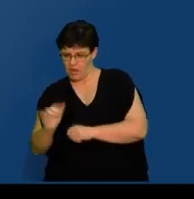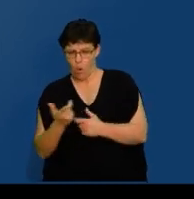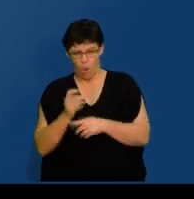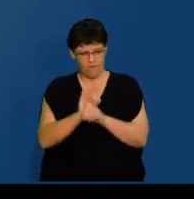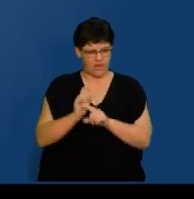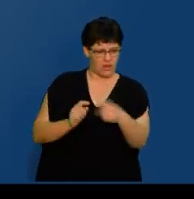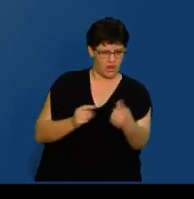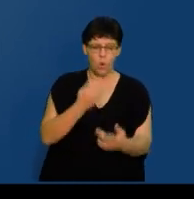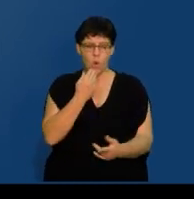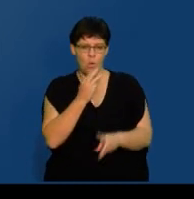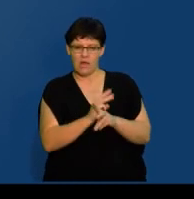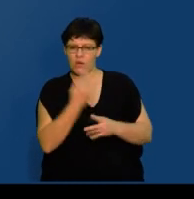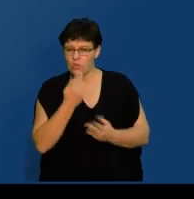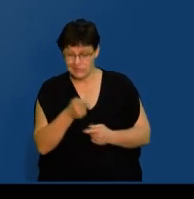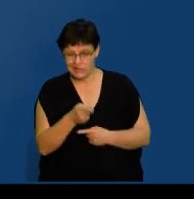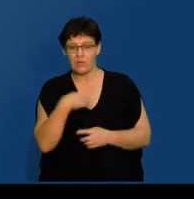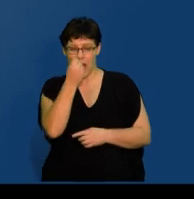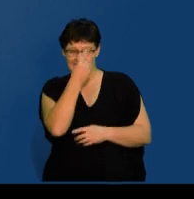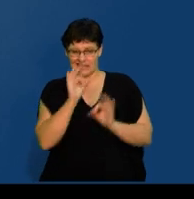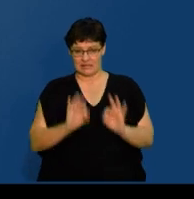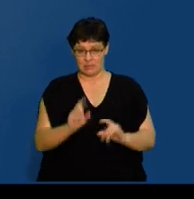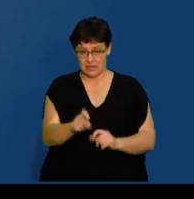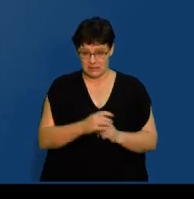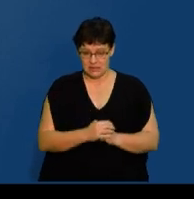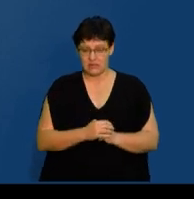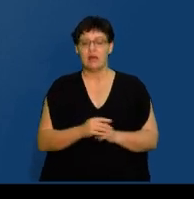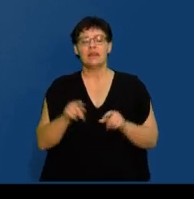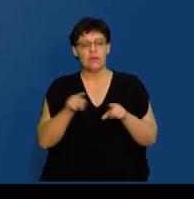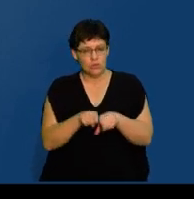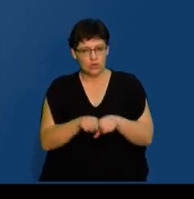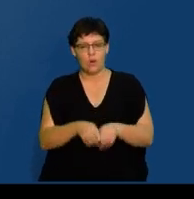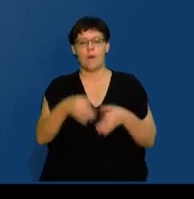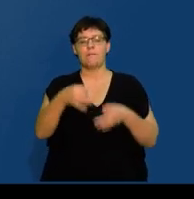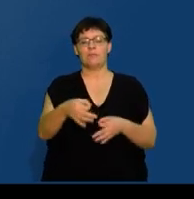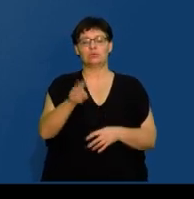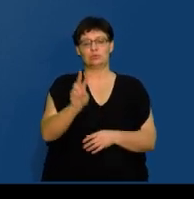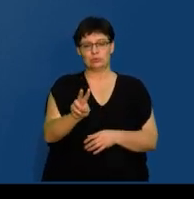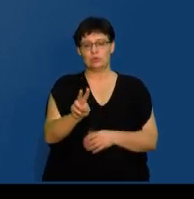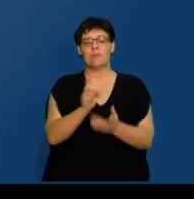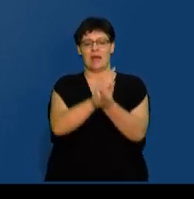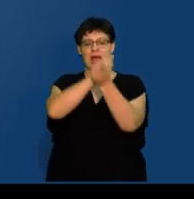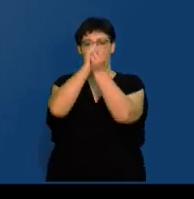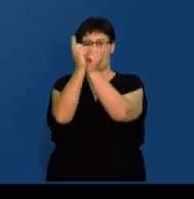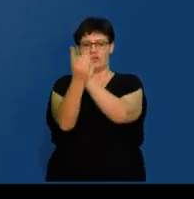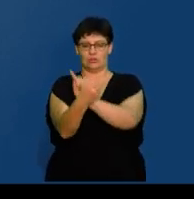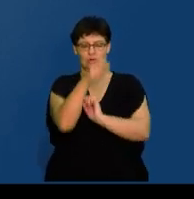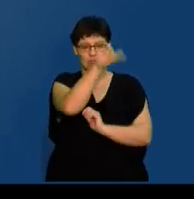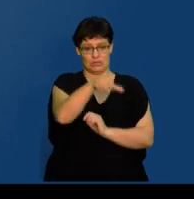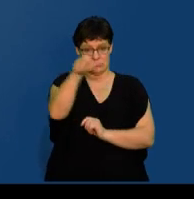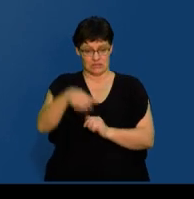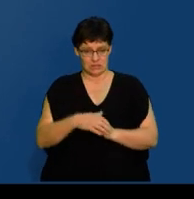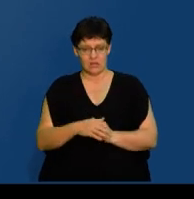your understanding. And then we get to a chunk of paper 2, which is evolution. And this makes up, as I